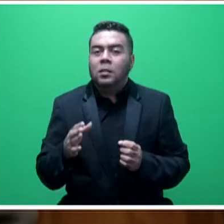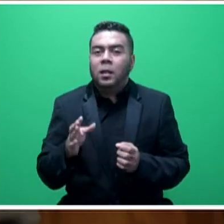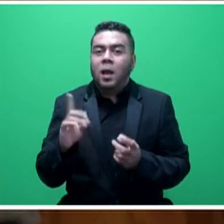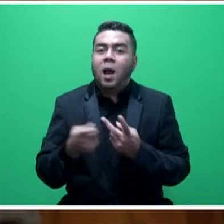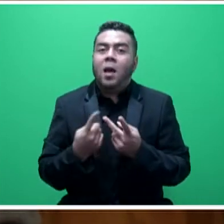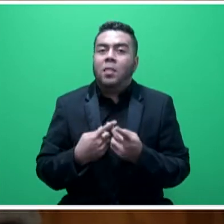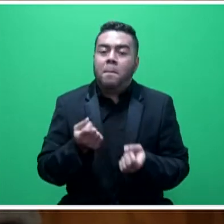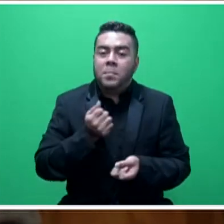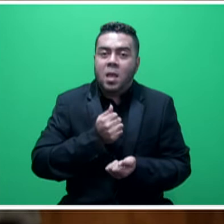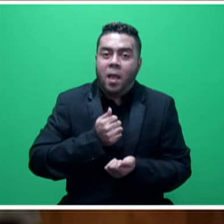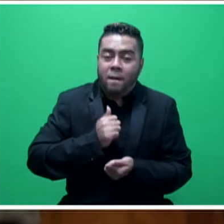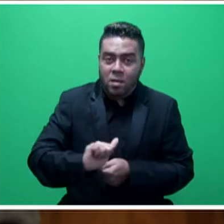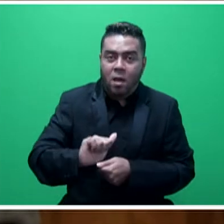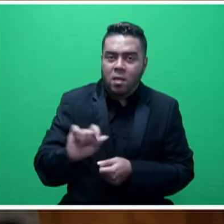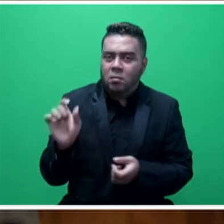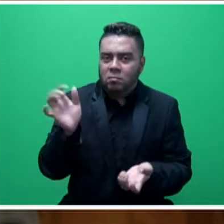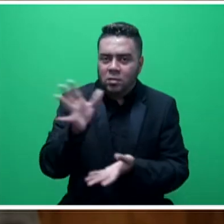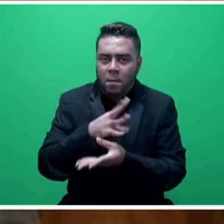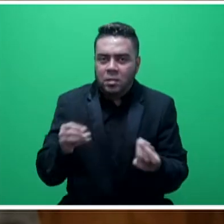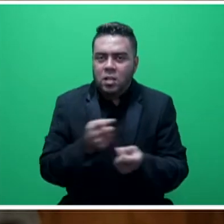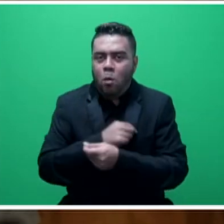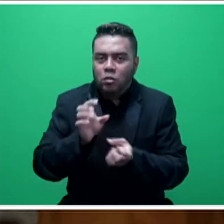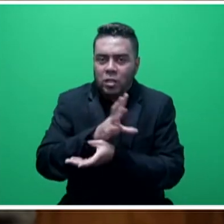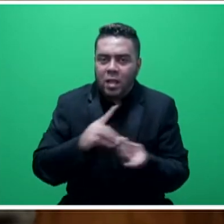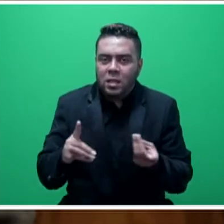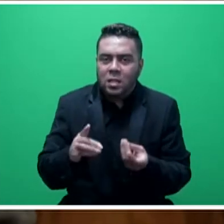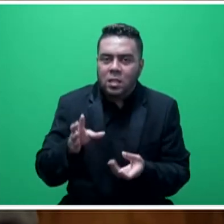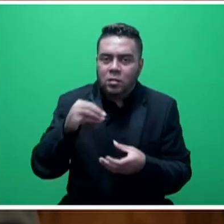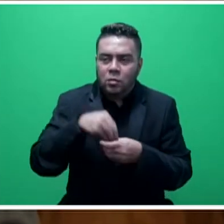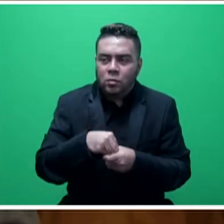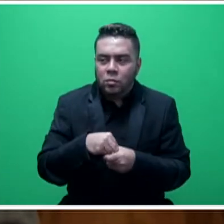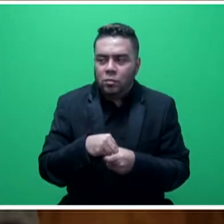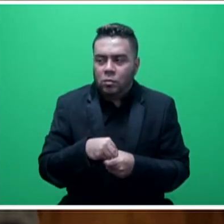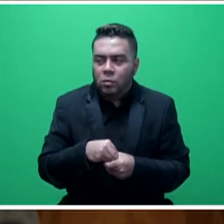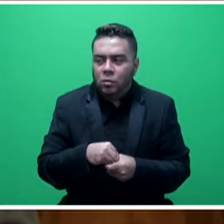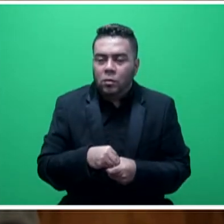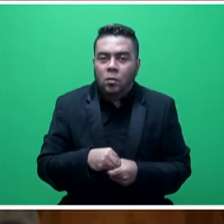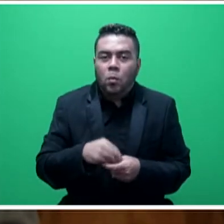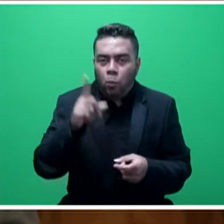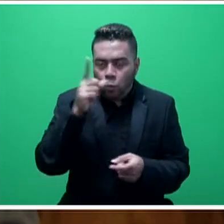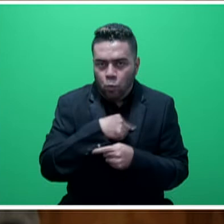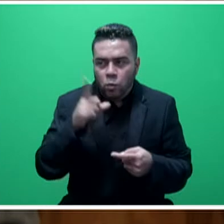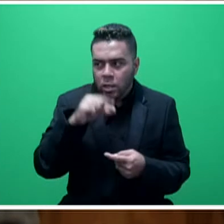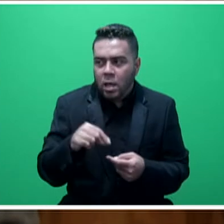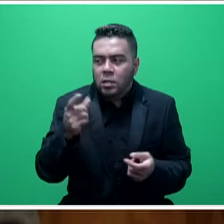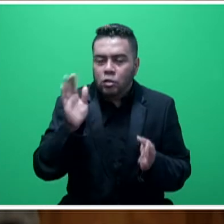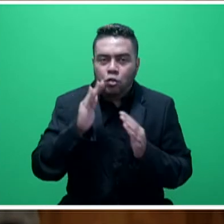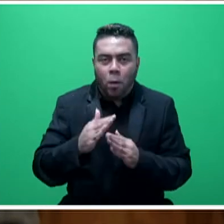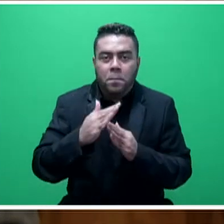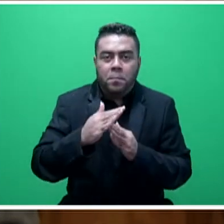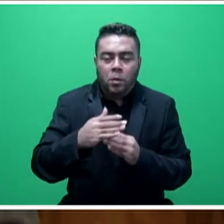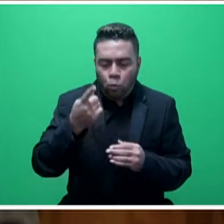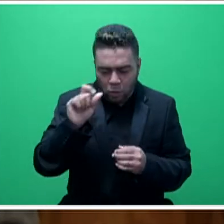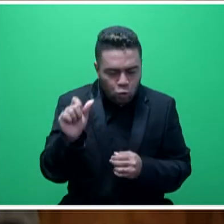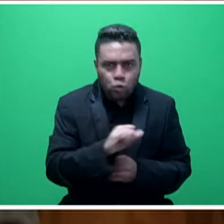behavior that damages our society as a whole. Mr. Speaker, we can stop this. We can stop this, and we should